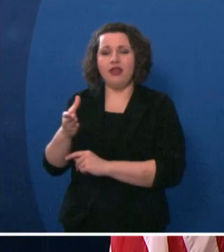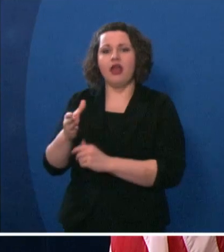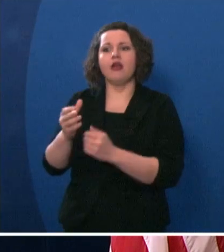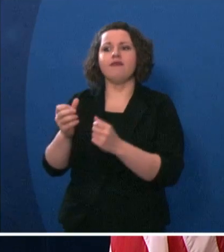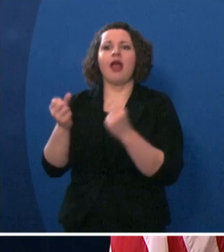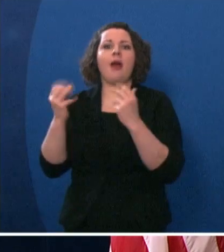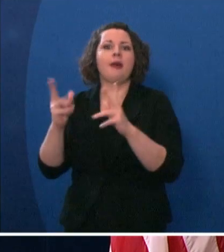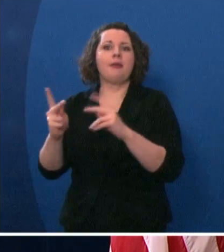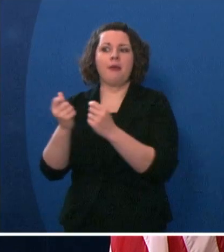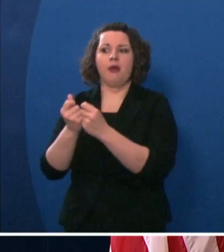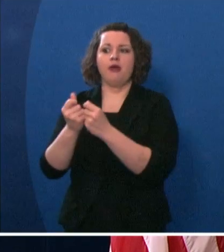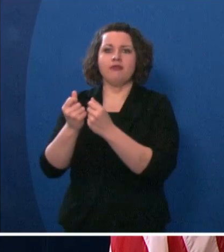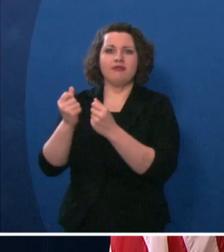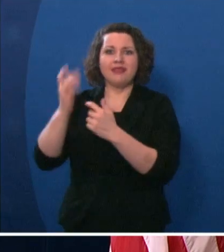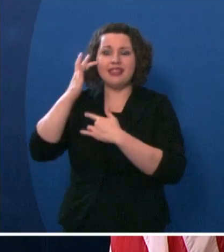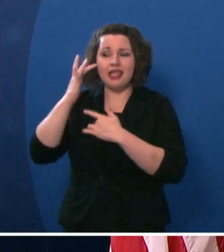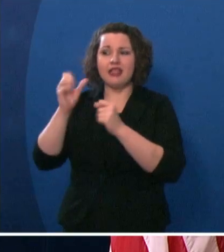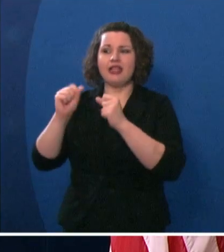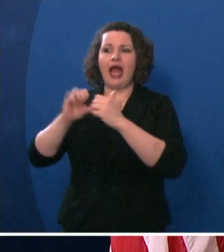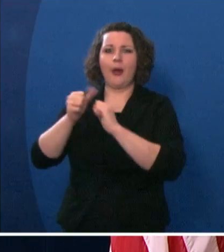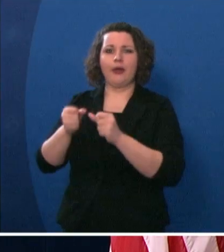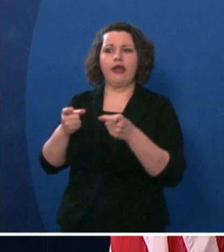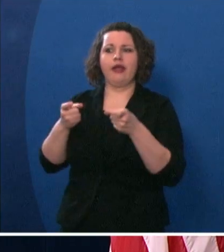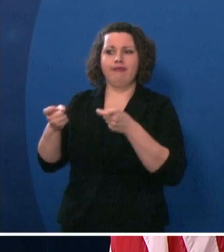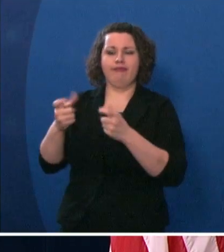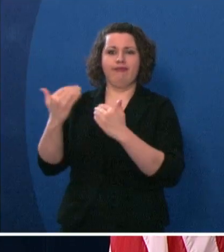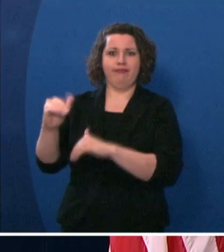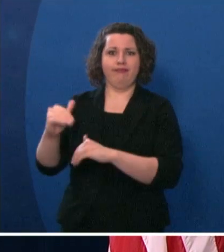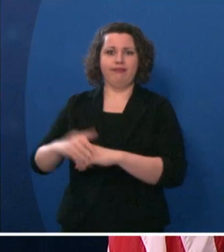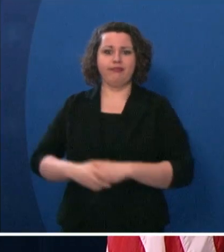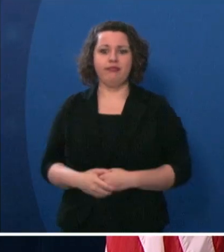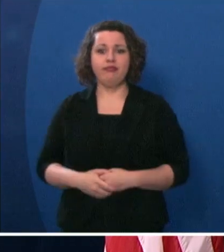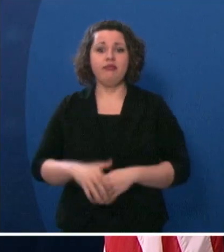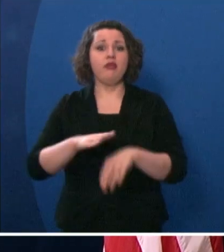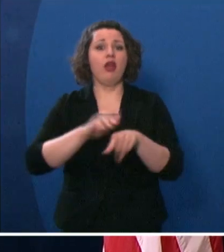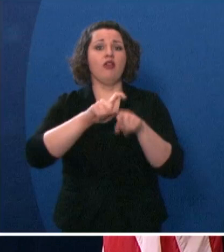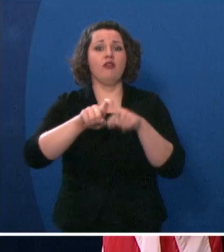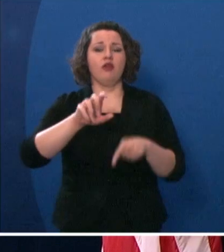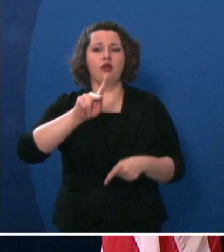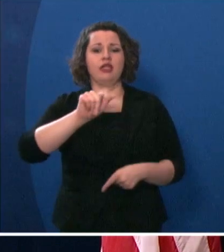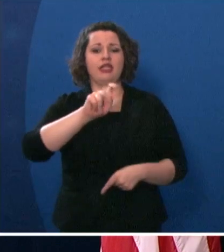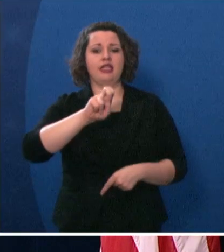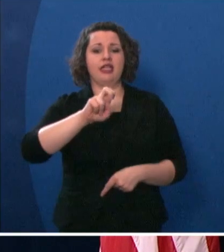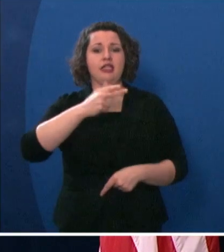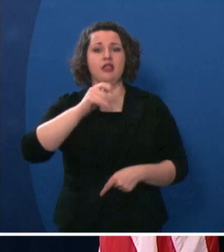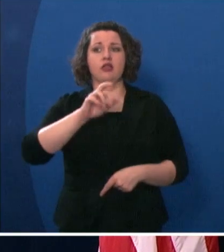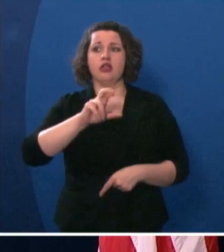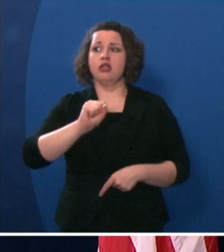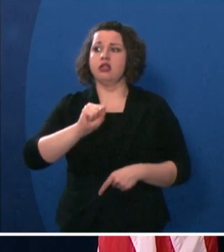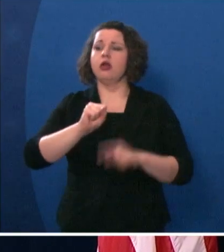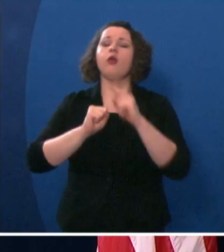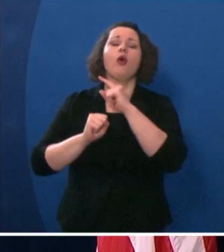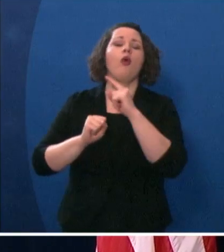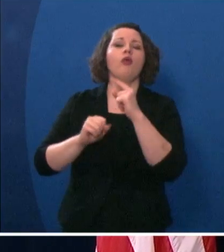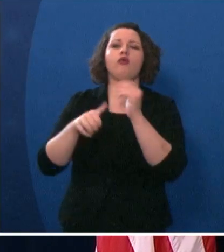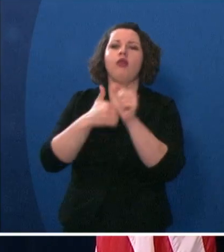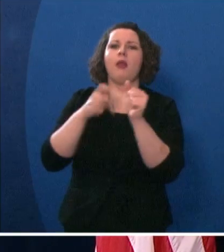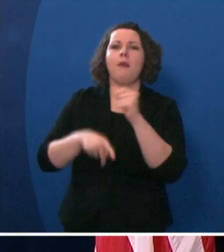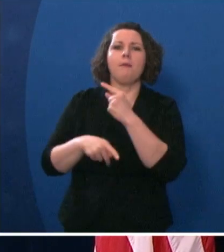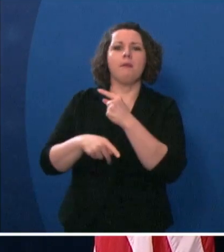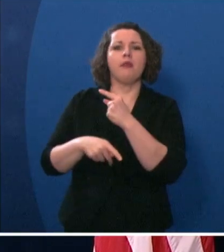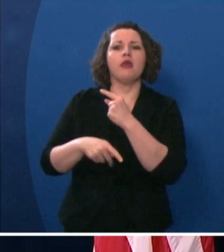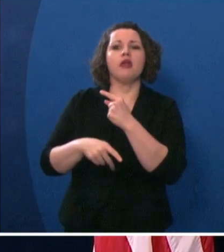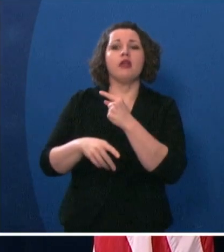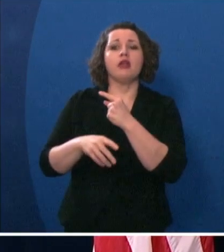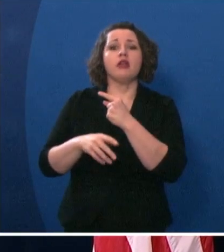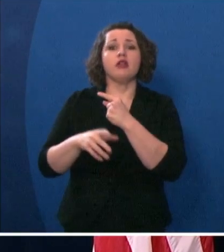it and contain it so that we can protect Iowans in the long run. Kate, okay. What was your follow-up? Is there a